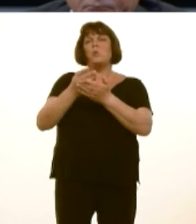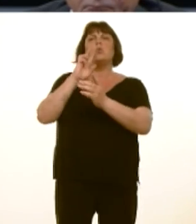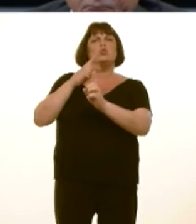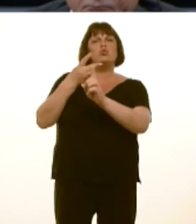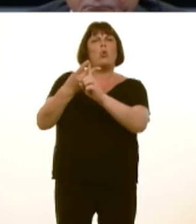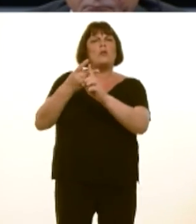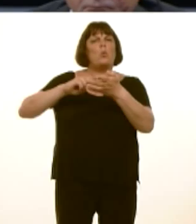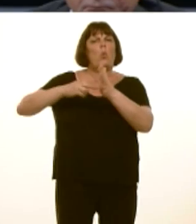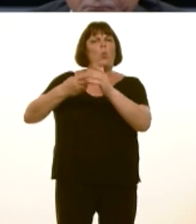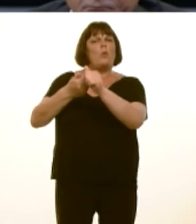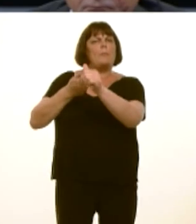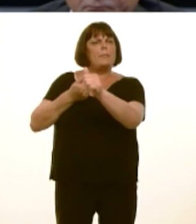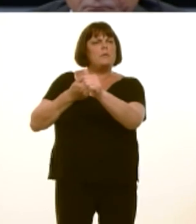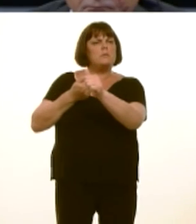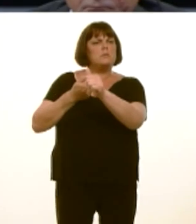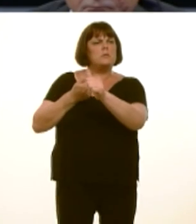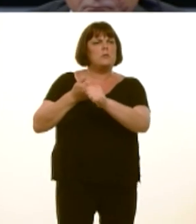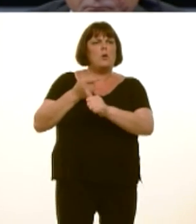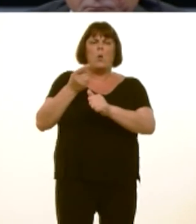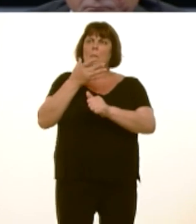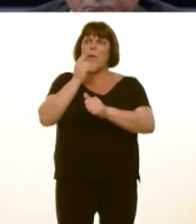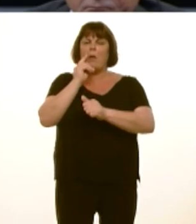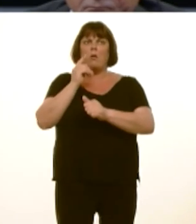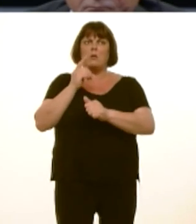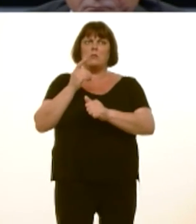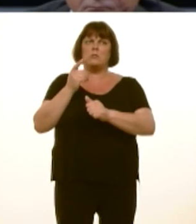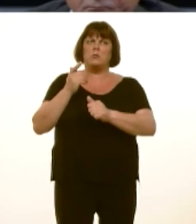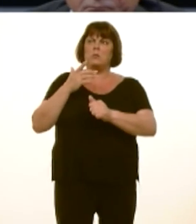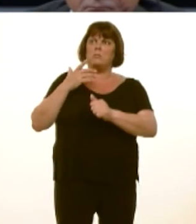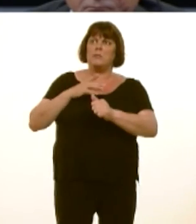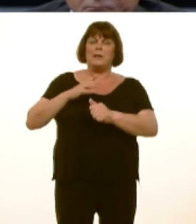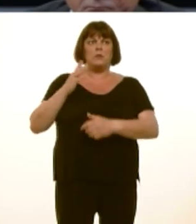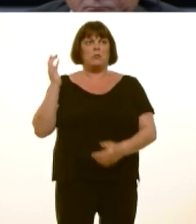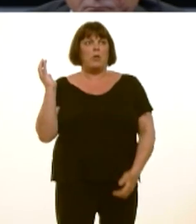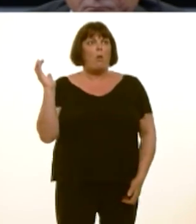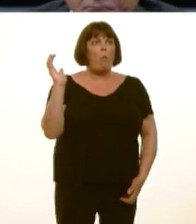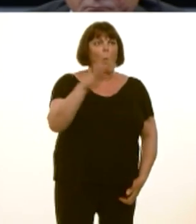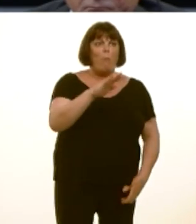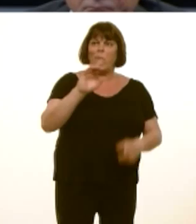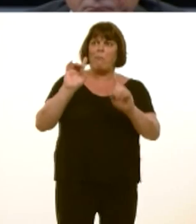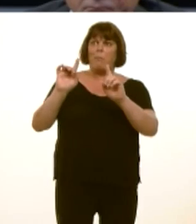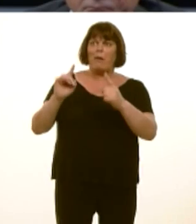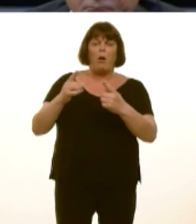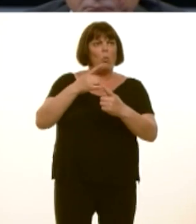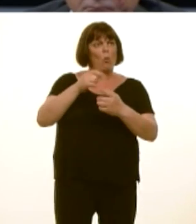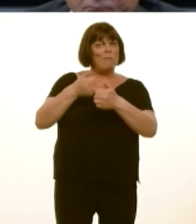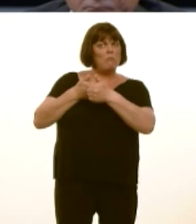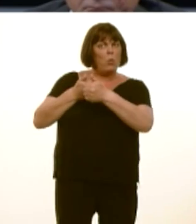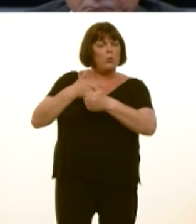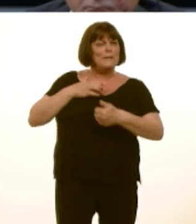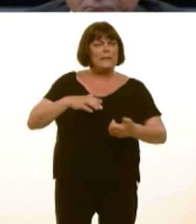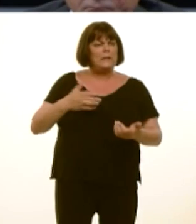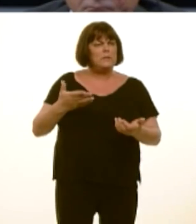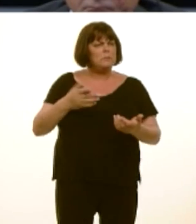tourism companies who have people continuing to be in those resources that may be having difficulty in evacuating them, and what can Welsh Government do